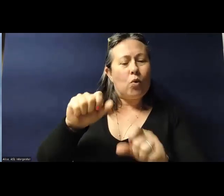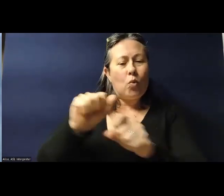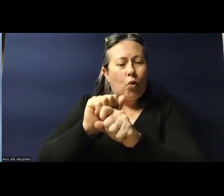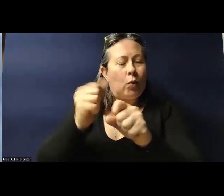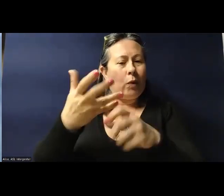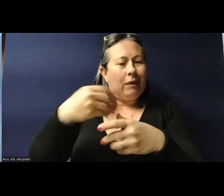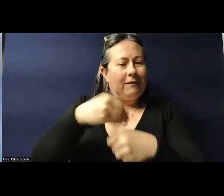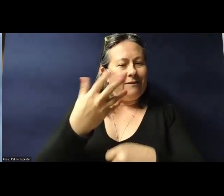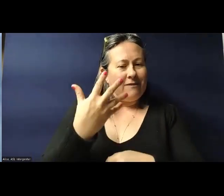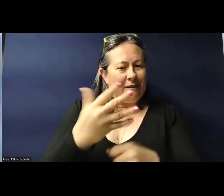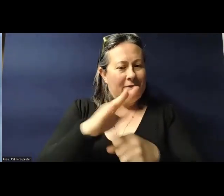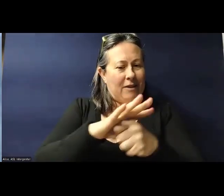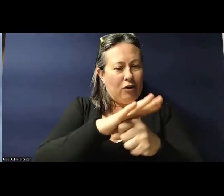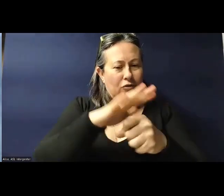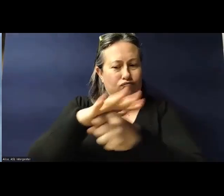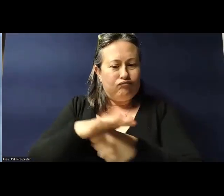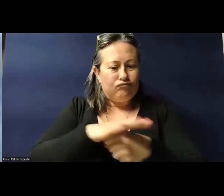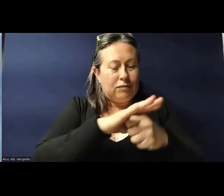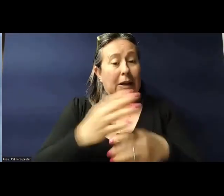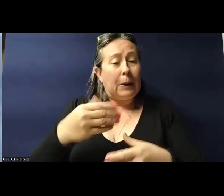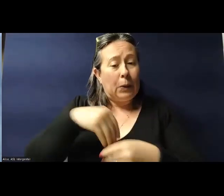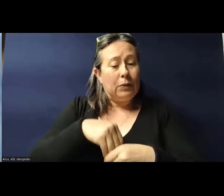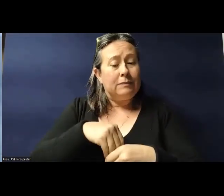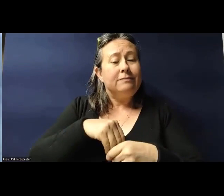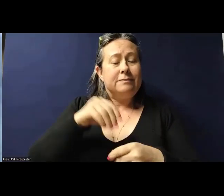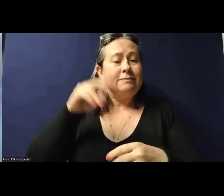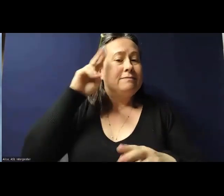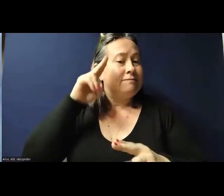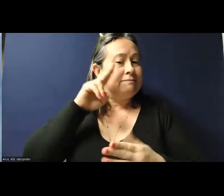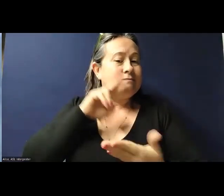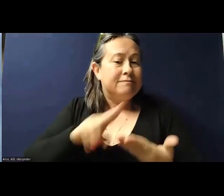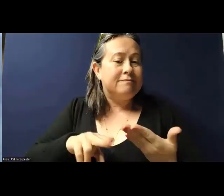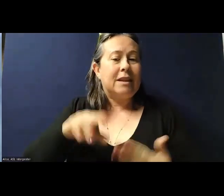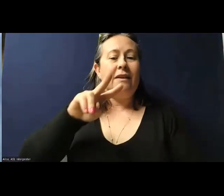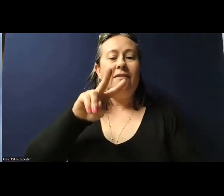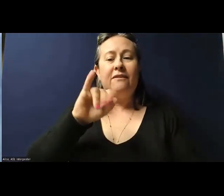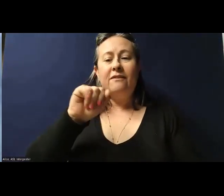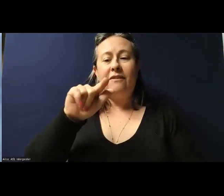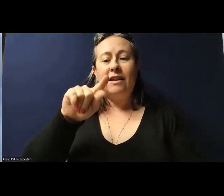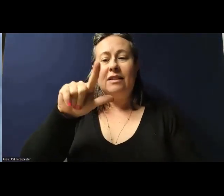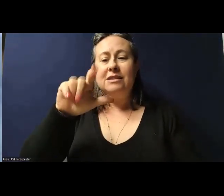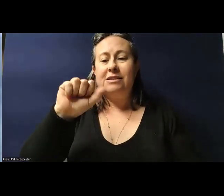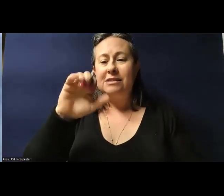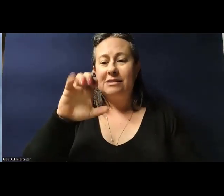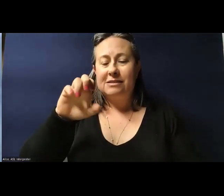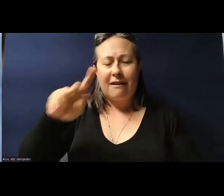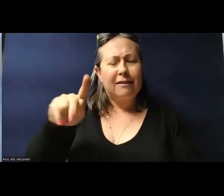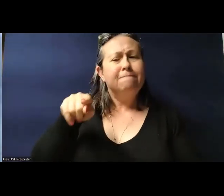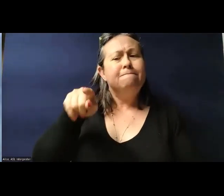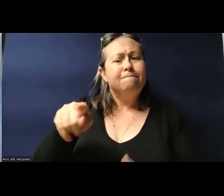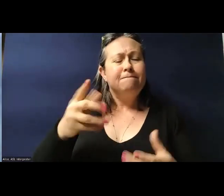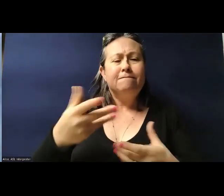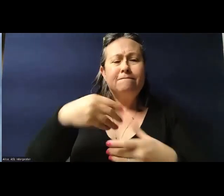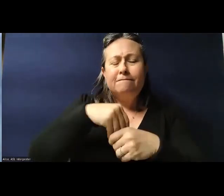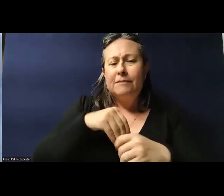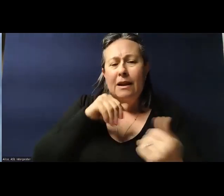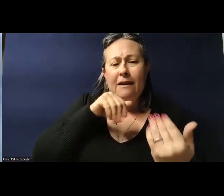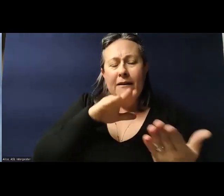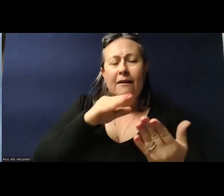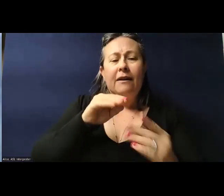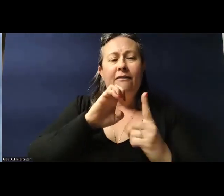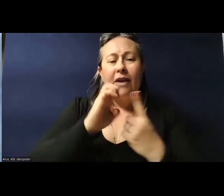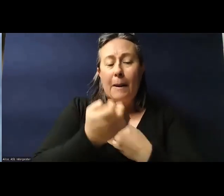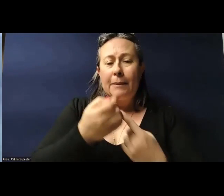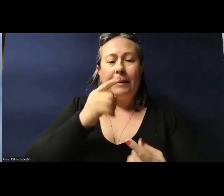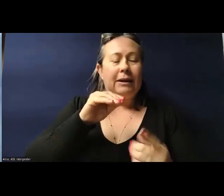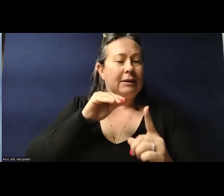close the screening gap between groups and races. Two, understand and address environmental exposure. Three,